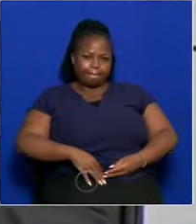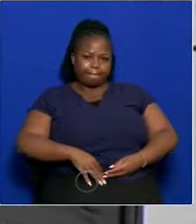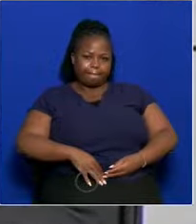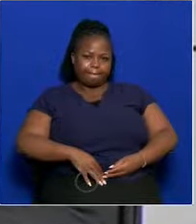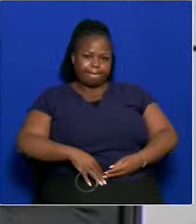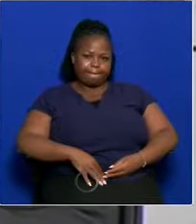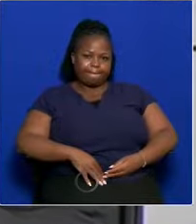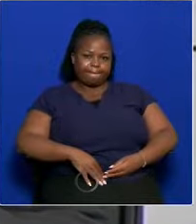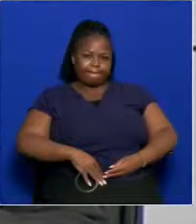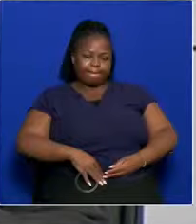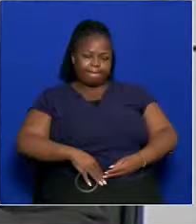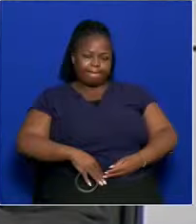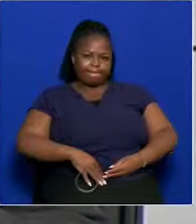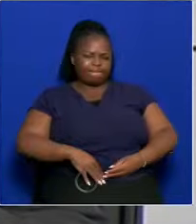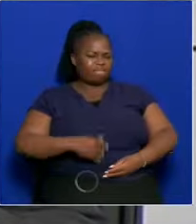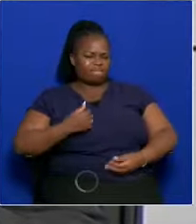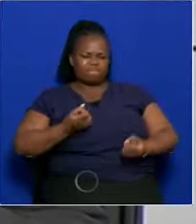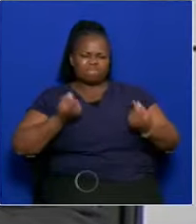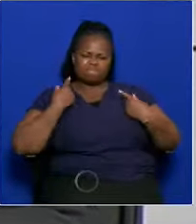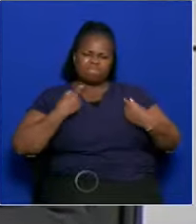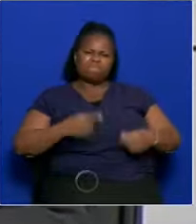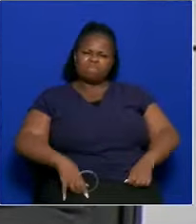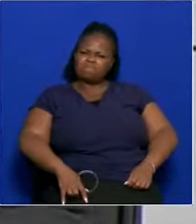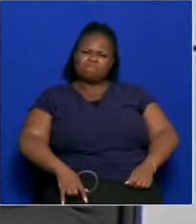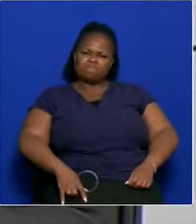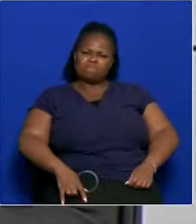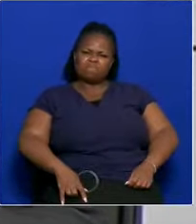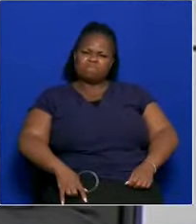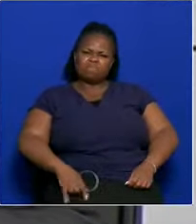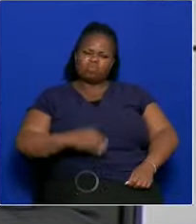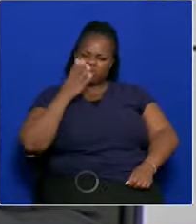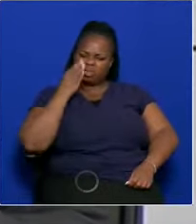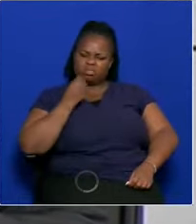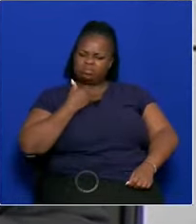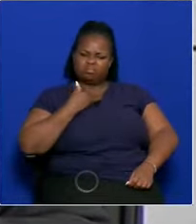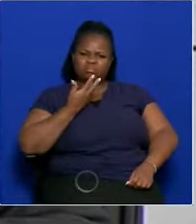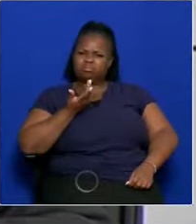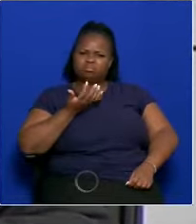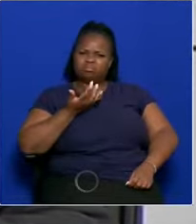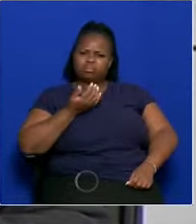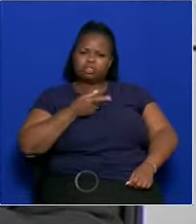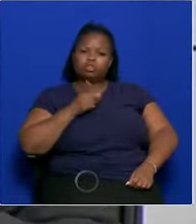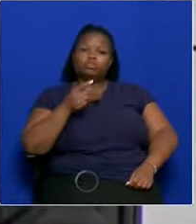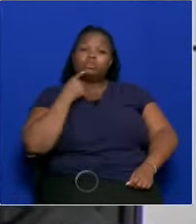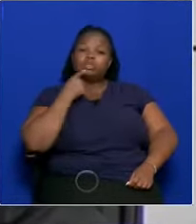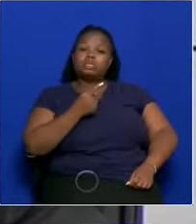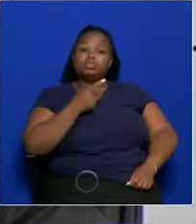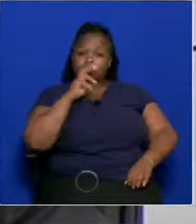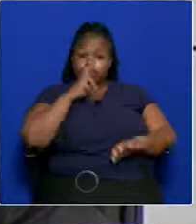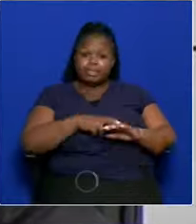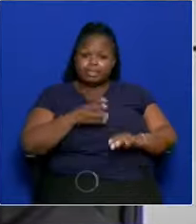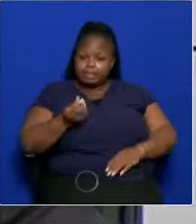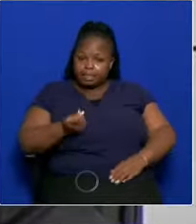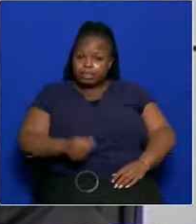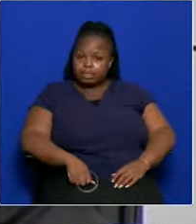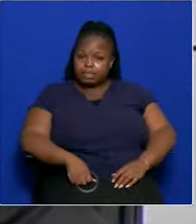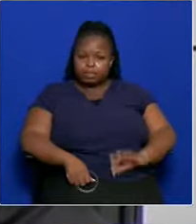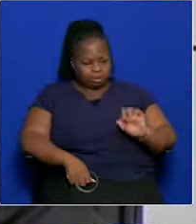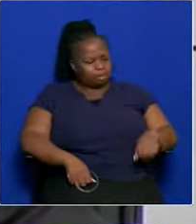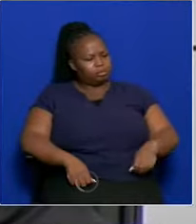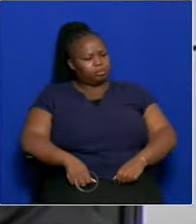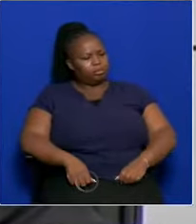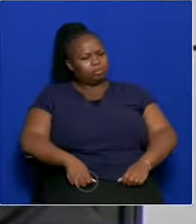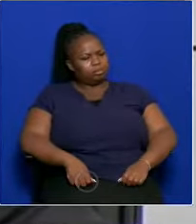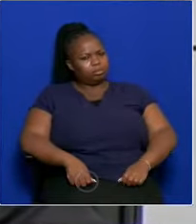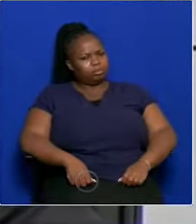I don't understand what you actually mean. You needed the money, Yes, I needed the money. so